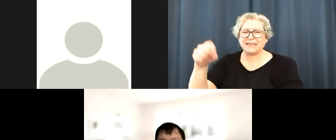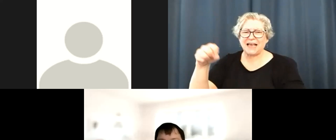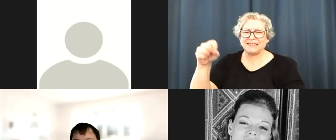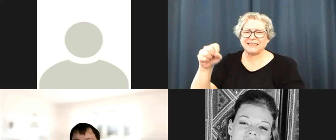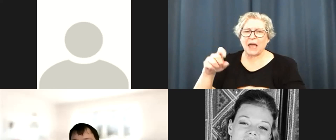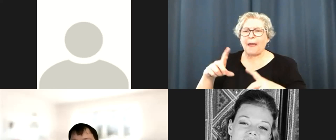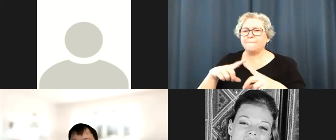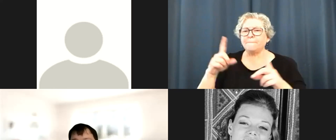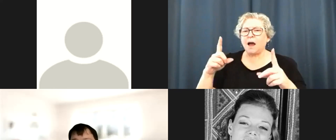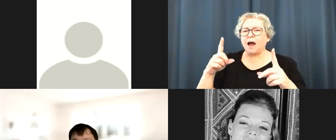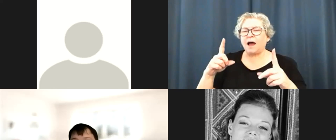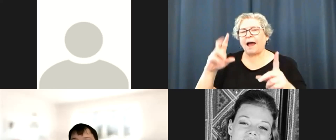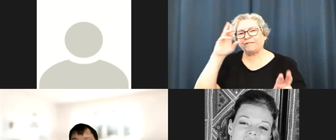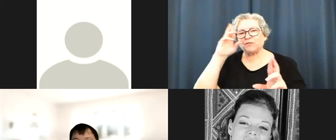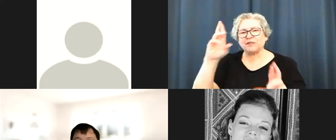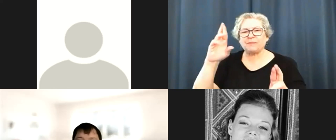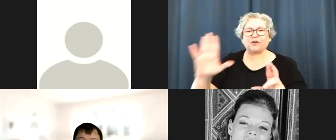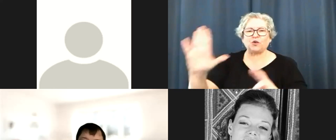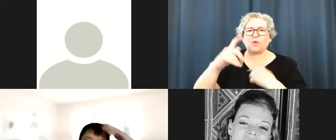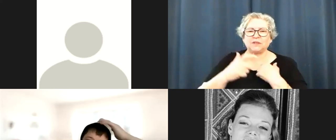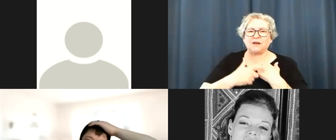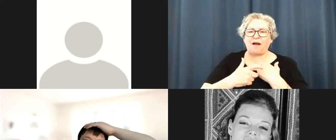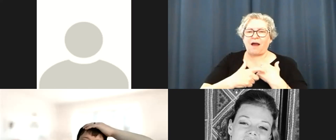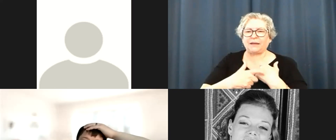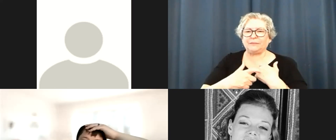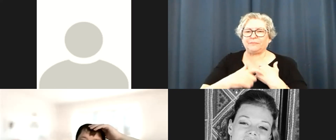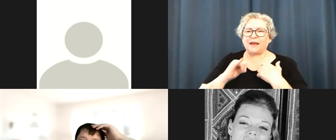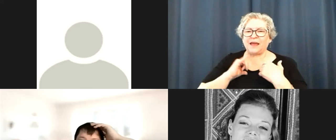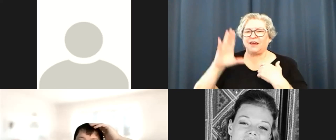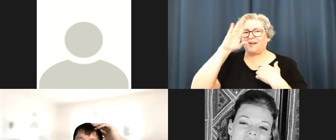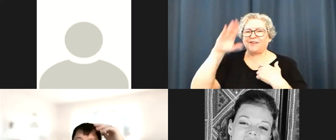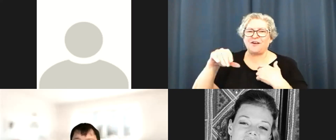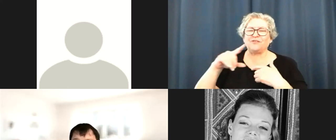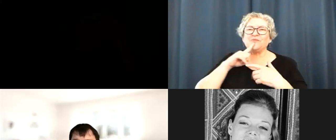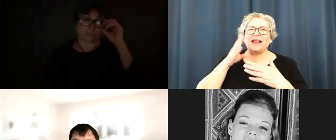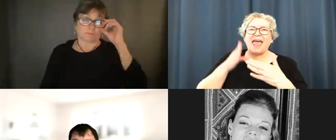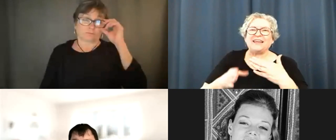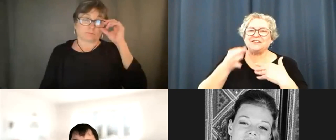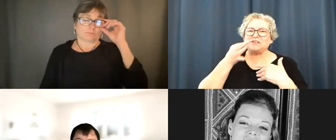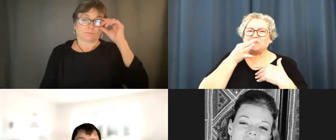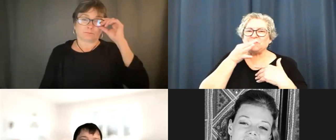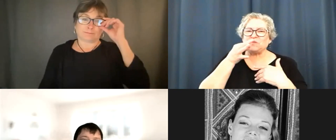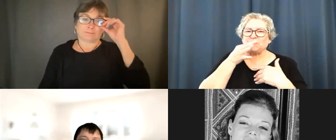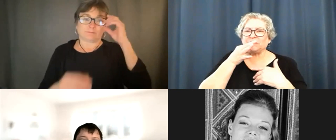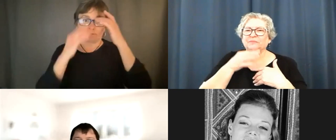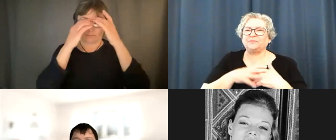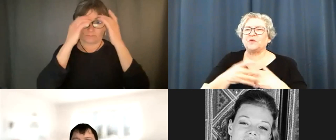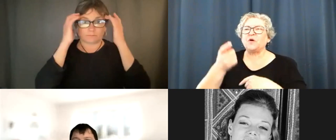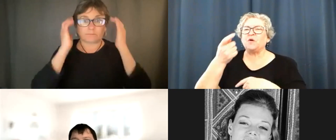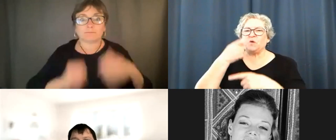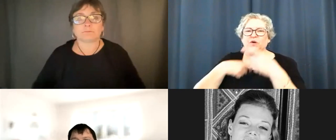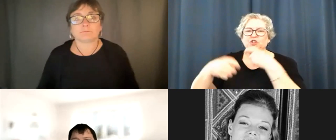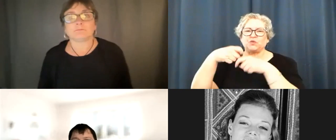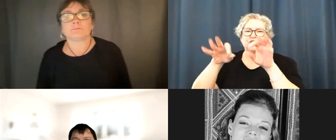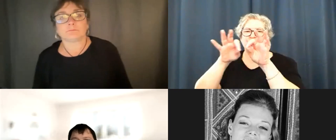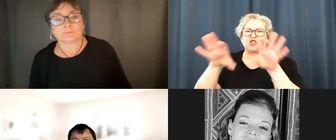But I want to be respectful of everybody's time, and I know we need to be wrapping up here. So I hope that people take a few minutes